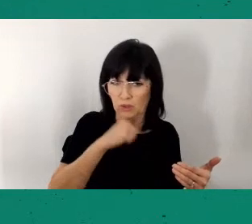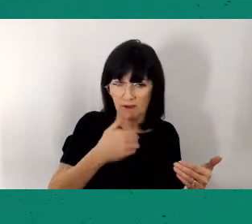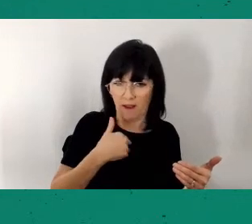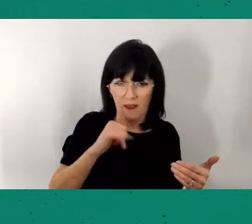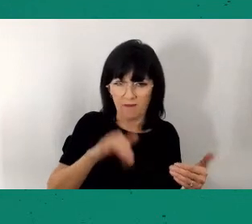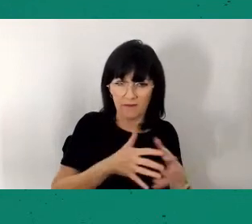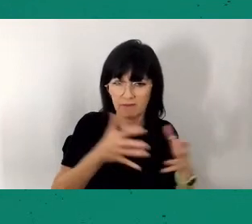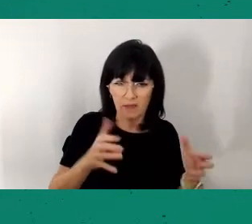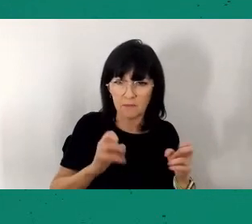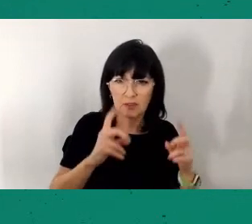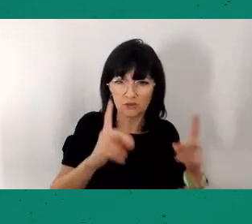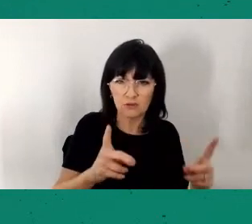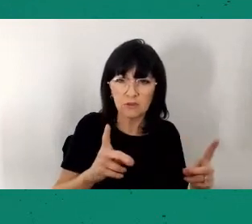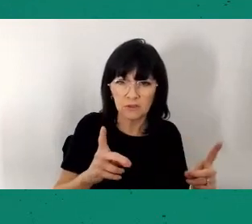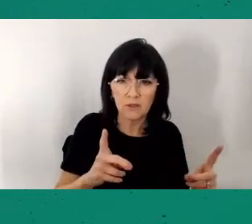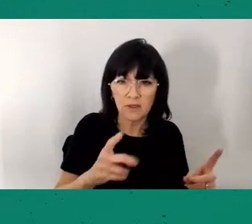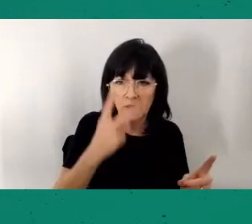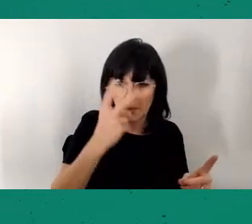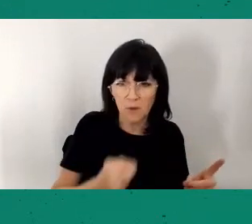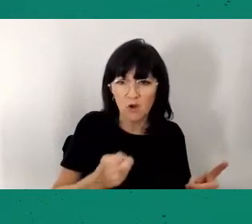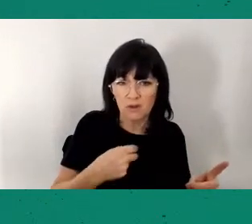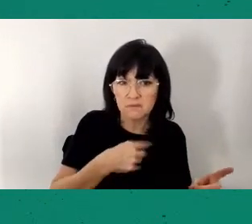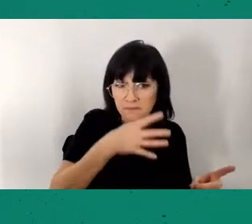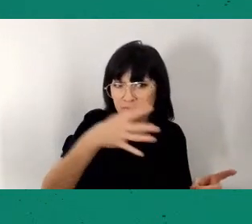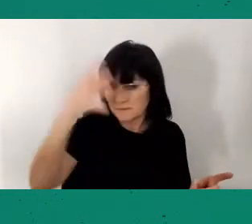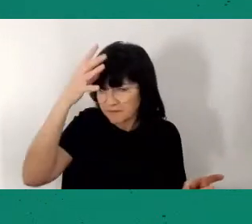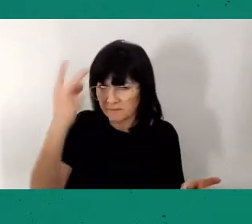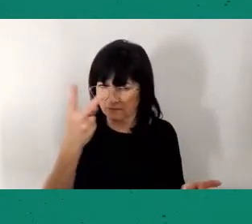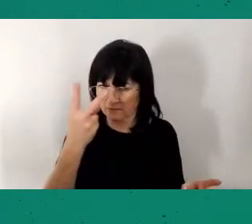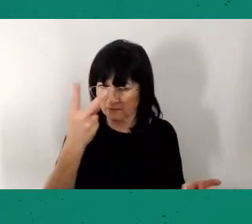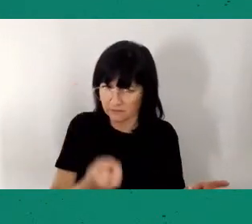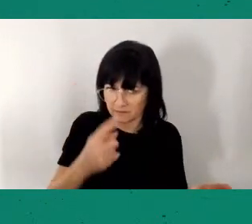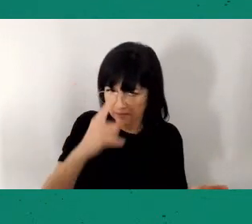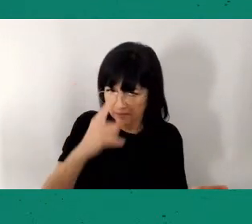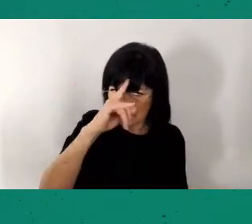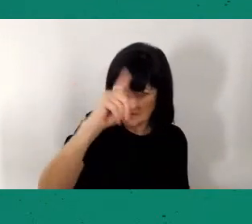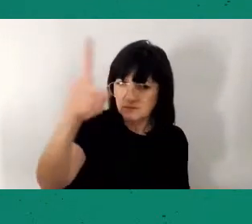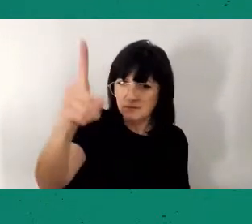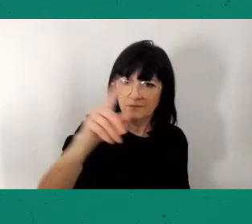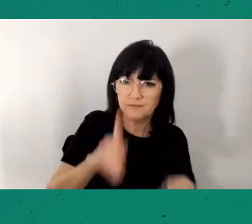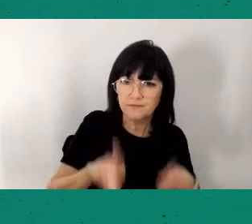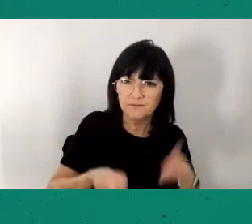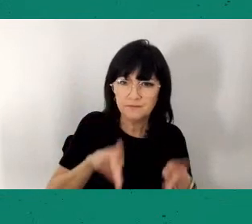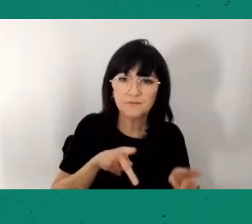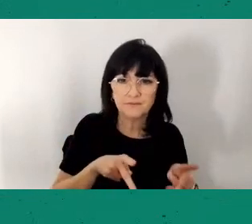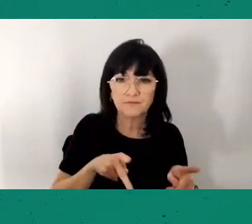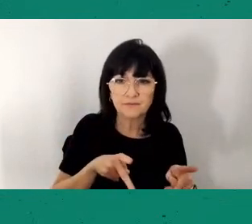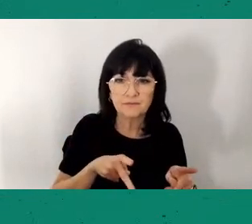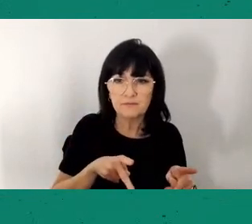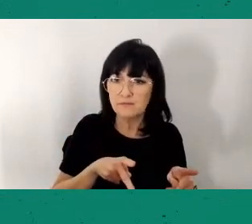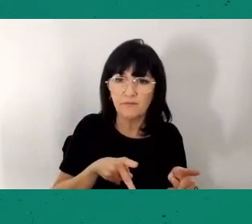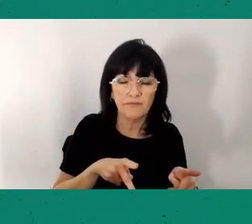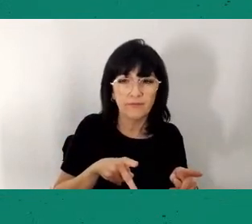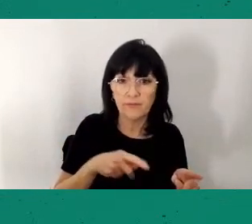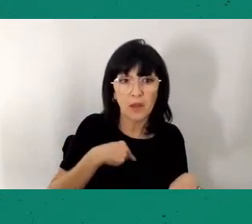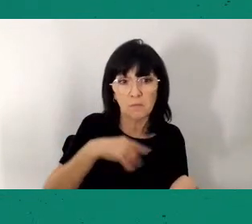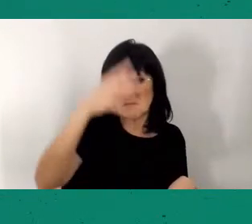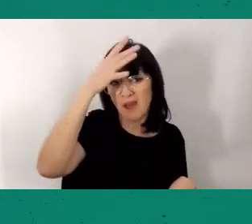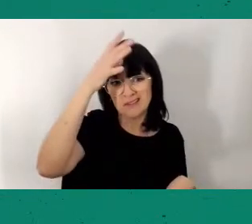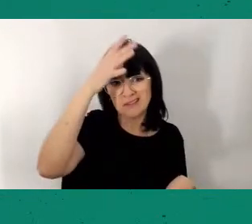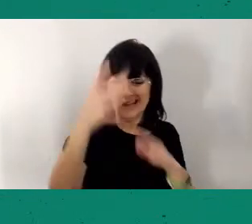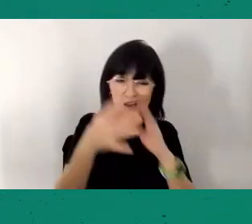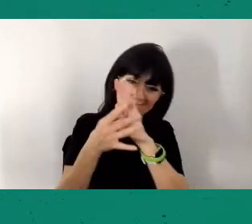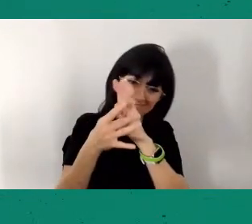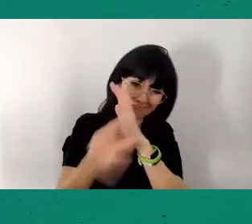mother, both of them were smart. And my dad was a math wizard. I mean, he was the one